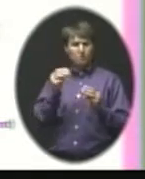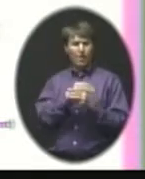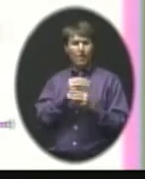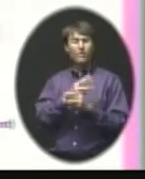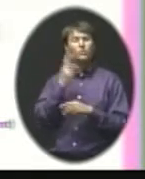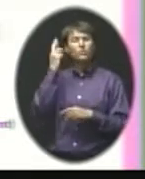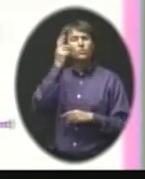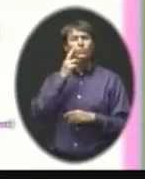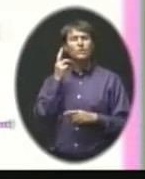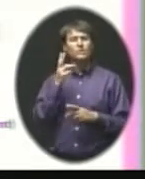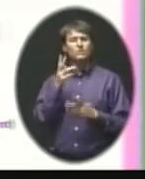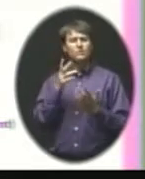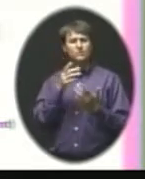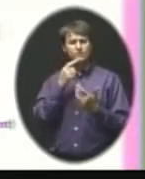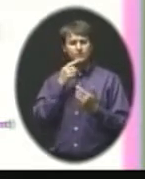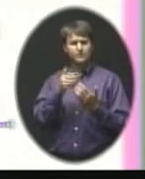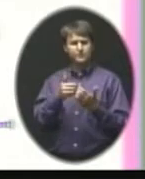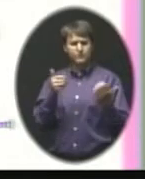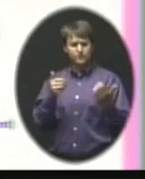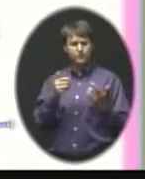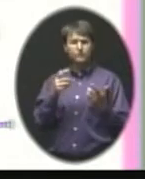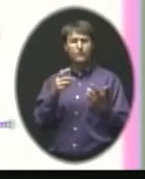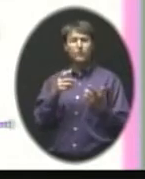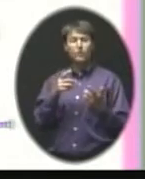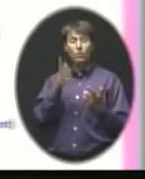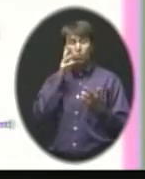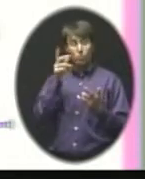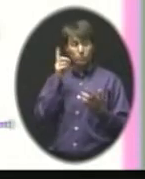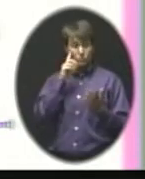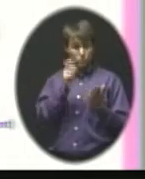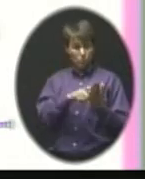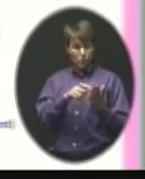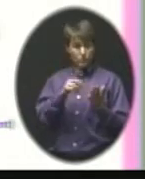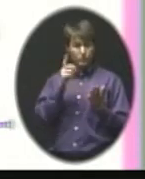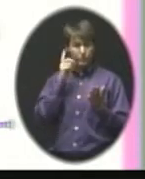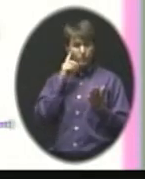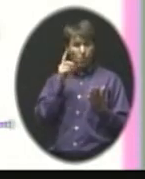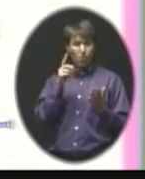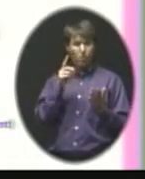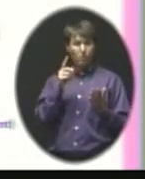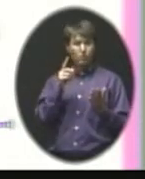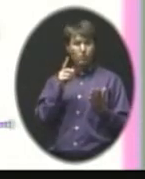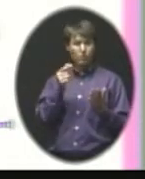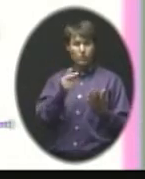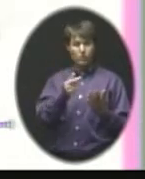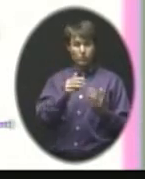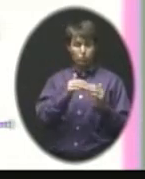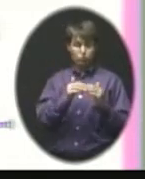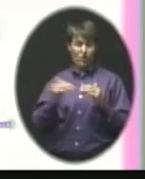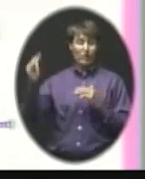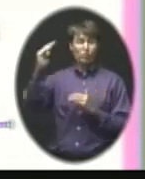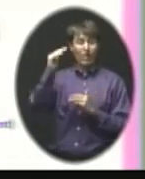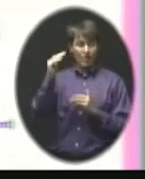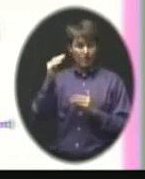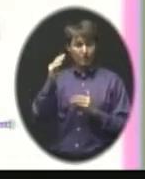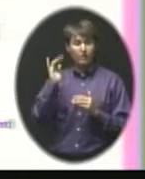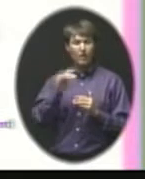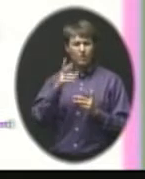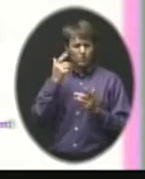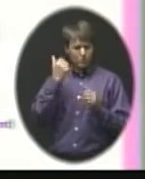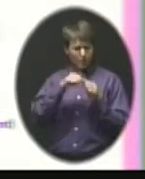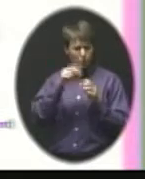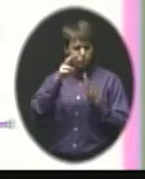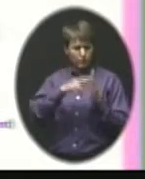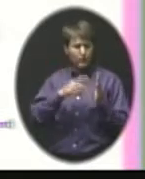I distinguish the difference for you is what you'll notice in terms of the greater than. You recall in reading I